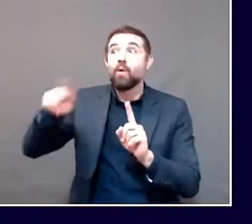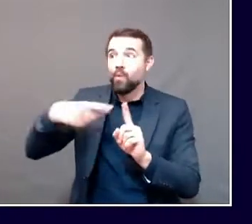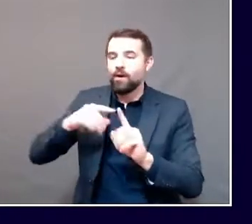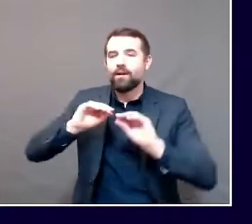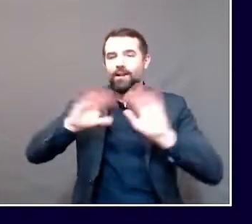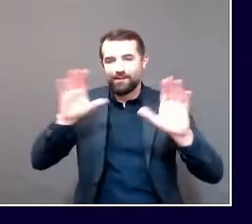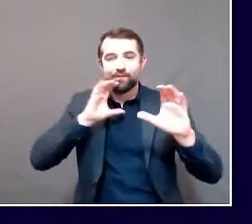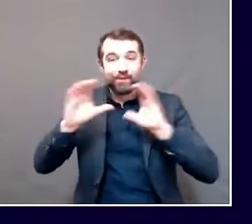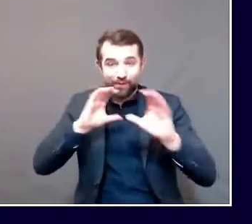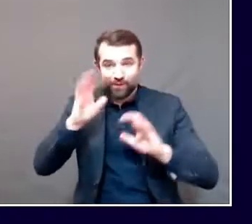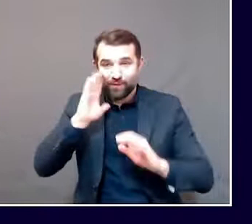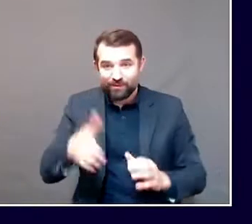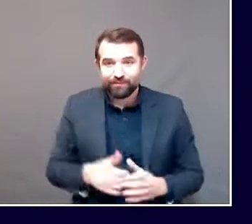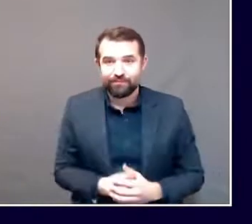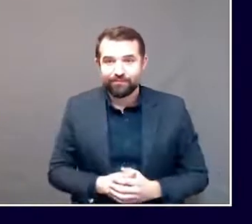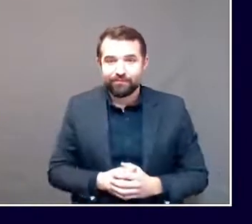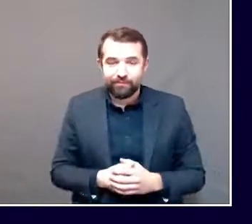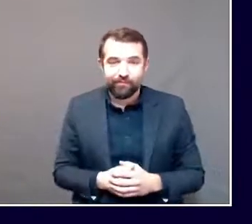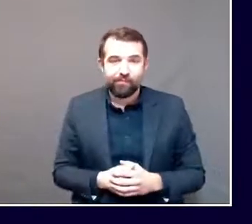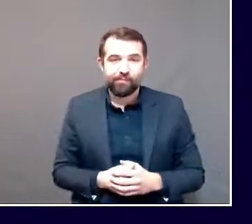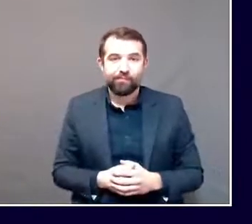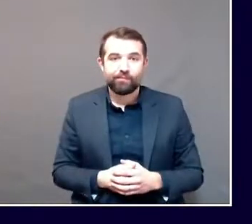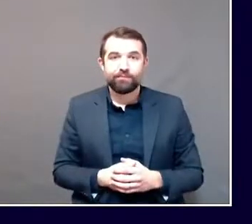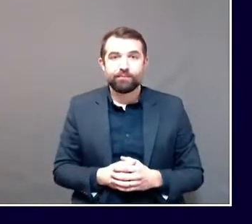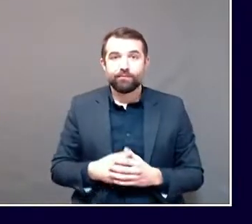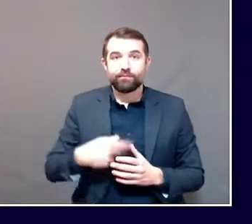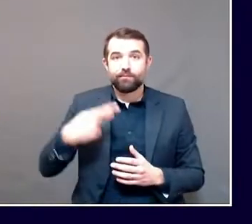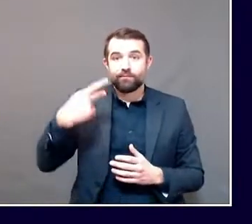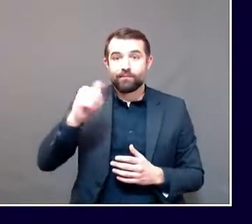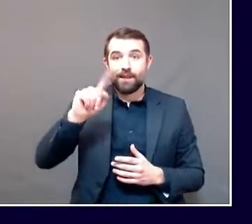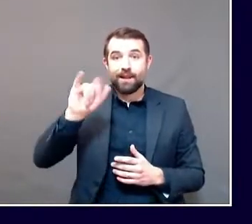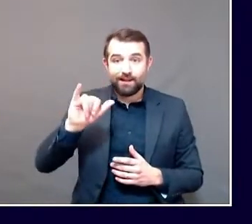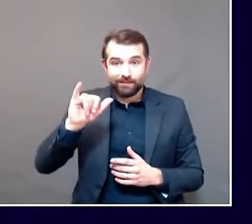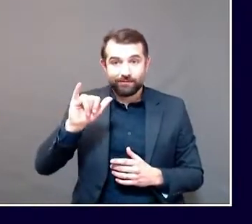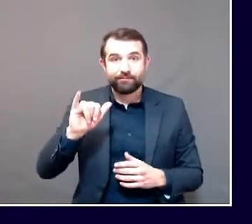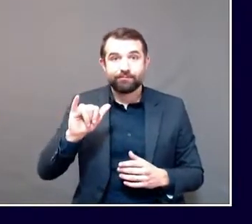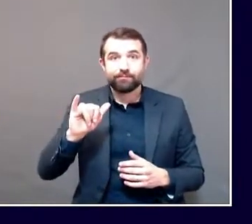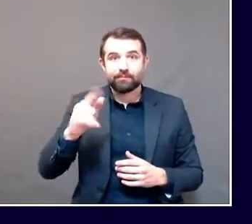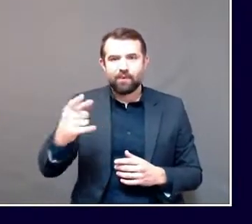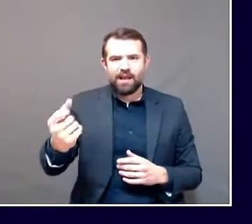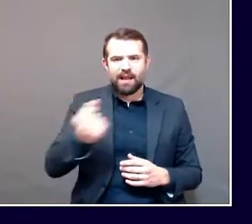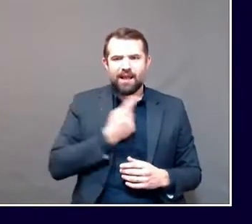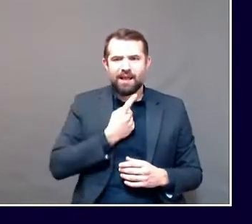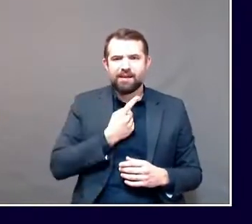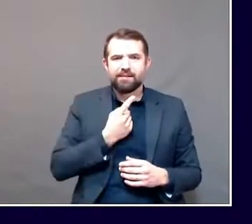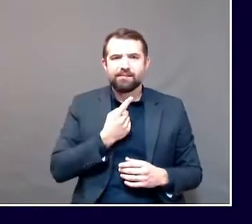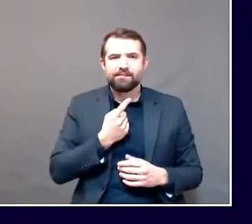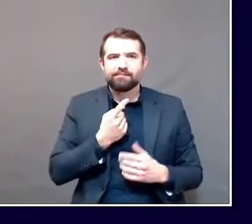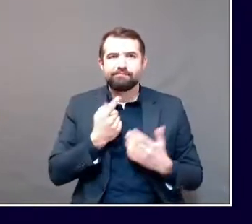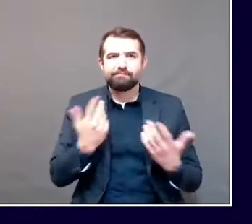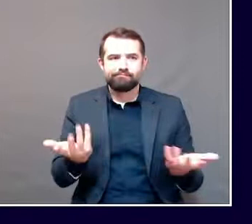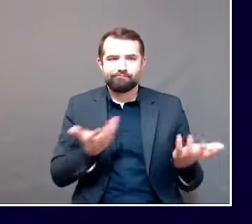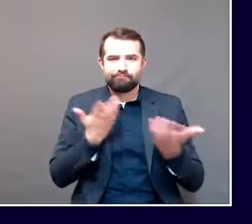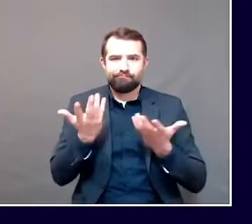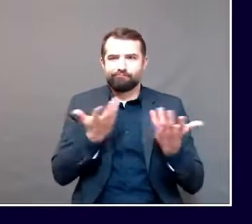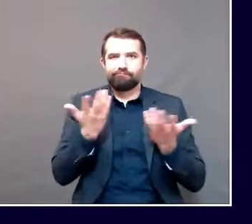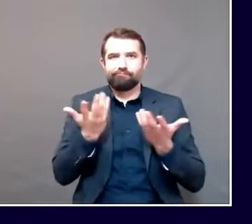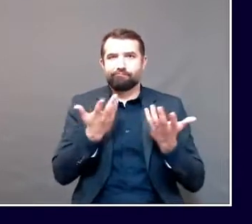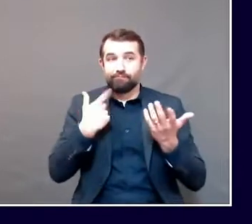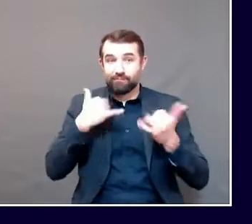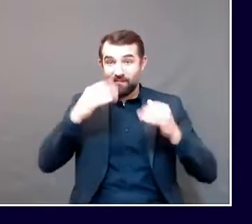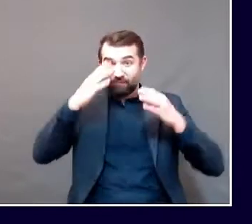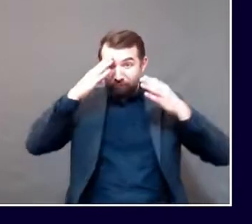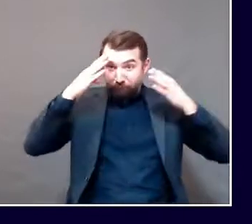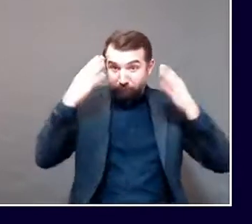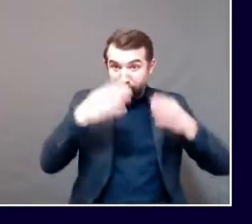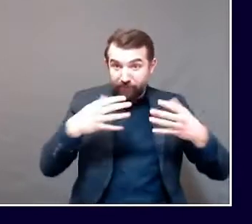some of the specifics that you laid out, for example, healthcare personnel continue to remain our focus. That includes school nurses. They